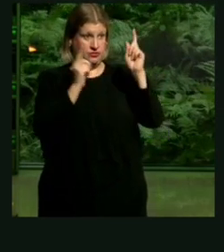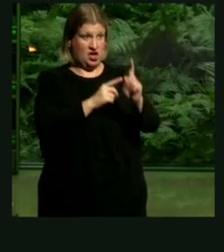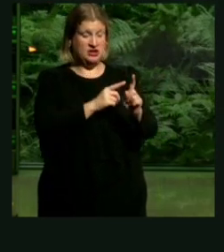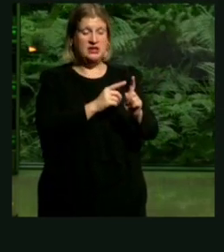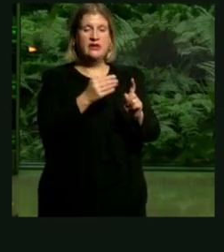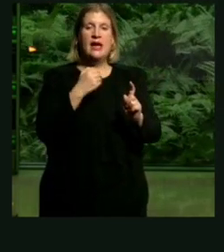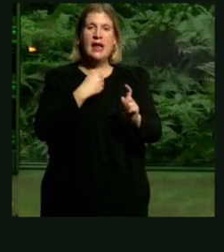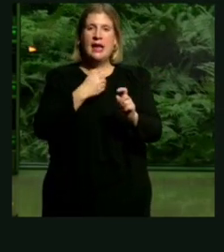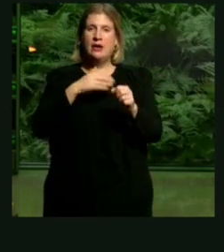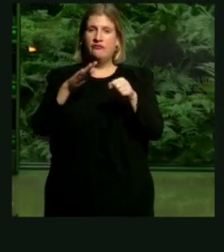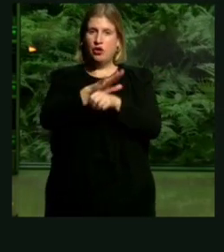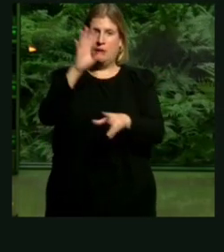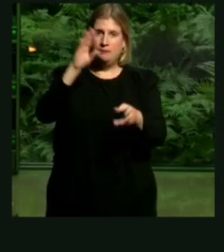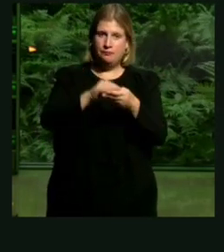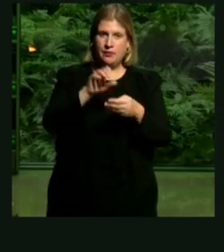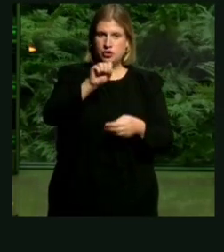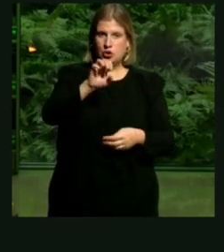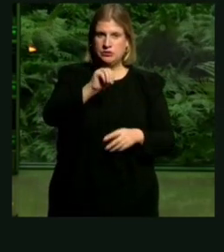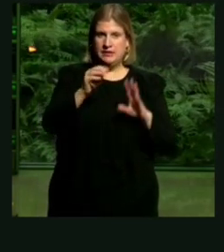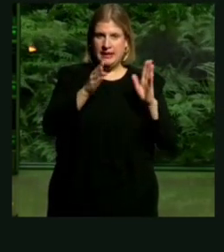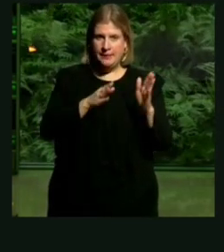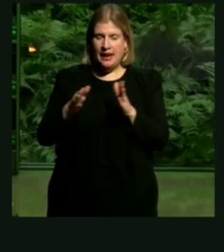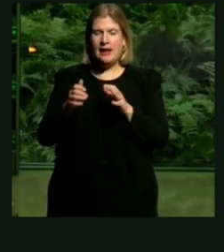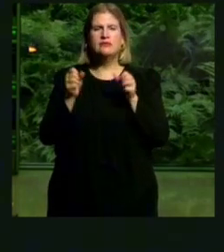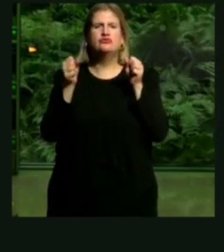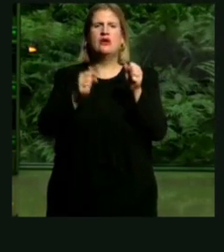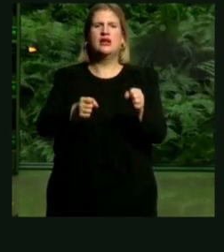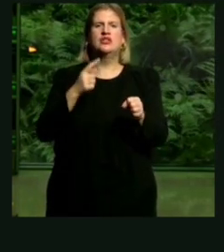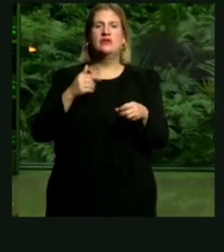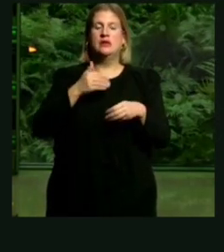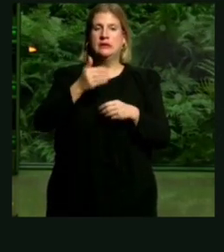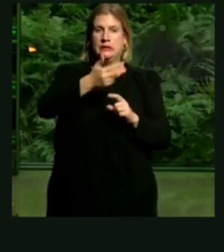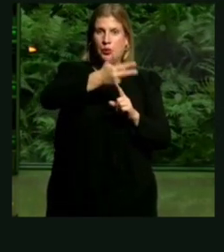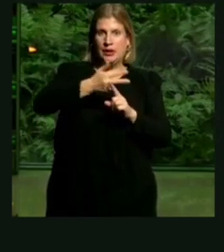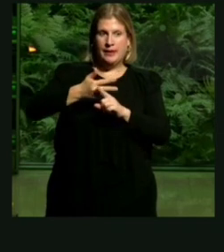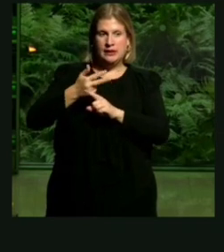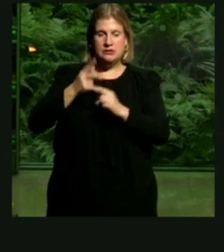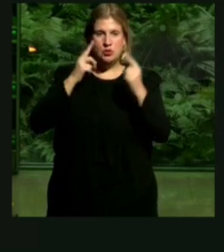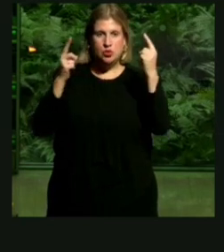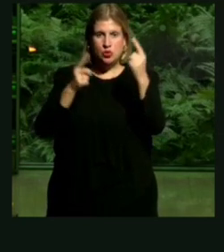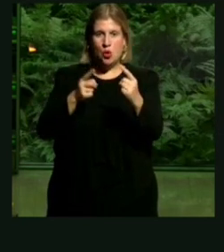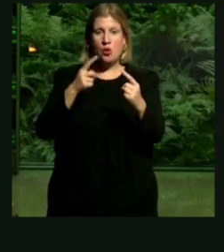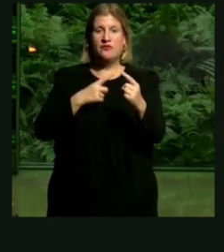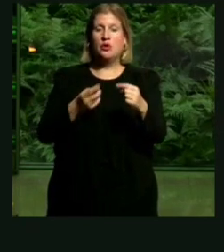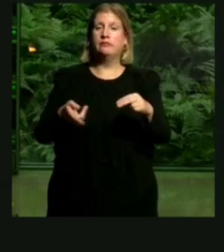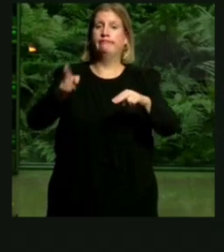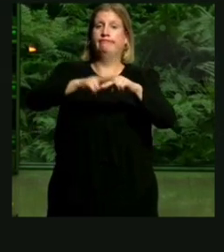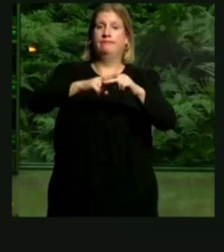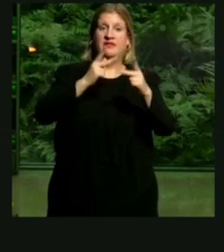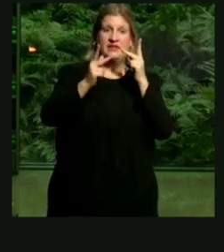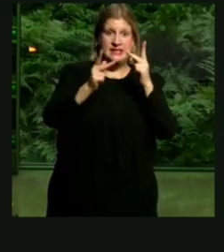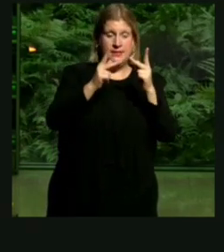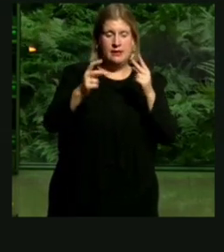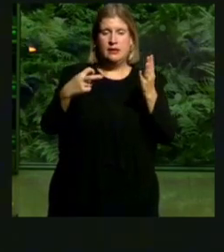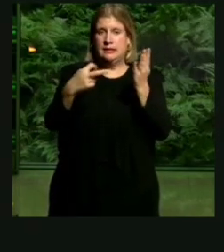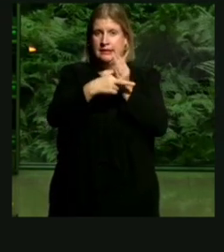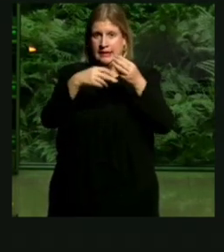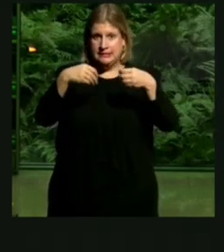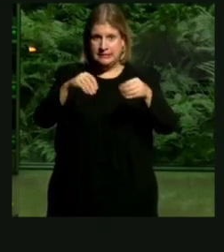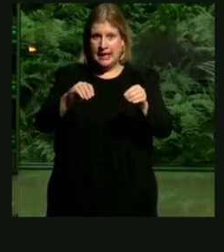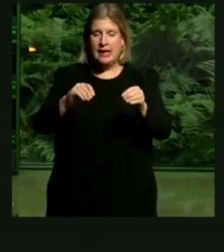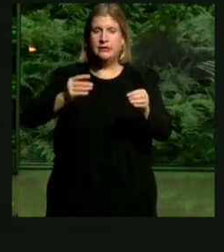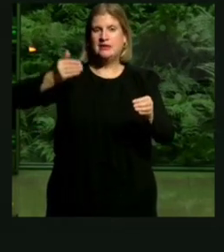comprehensive social media plan and strategy for the next 3 months aimed at increasing visibility, engagement, ticket sales, and